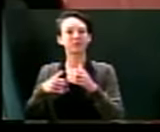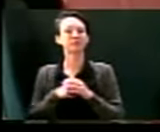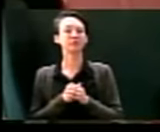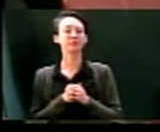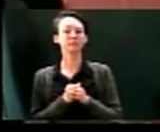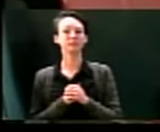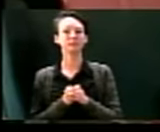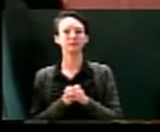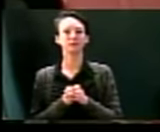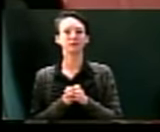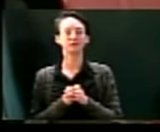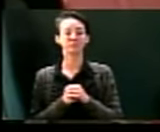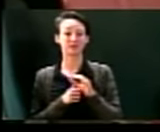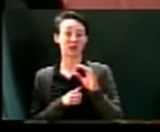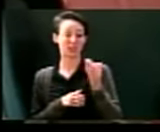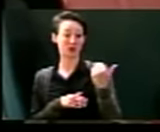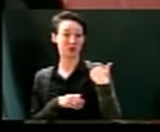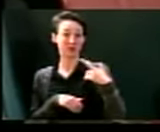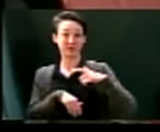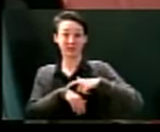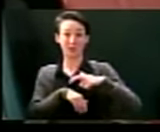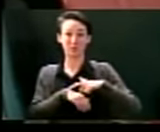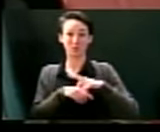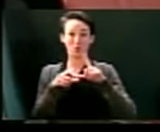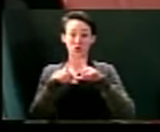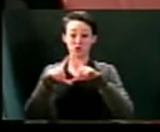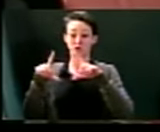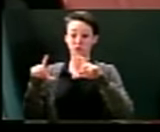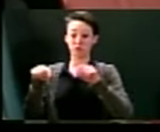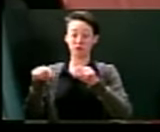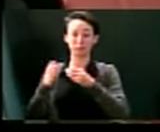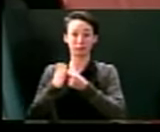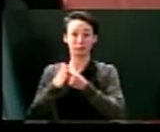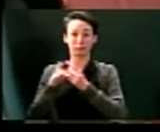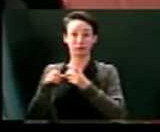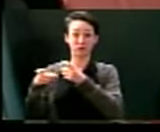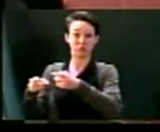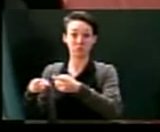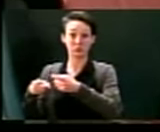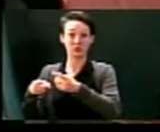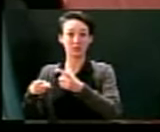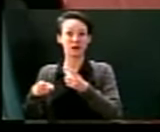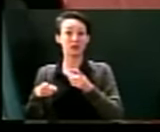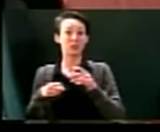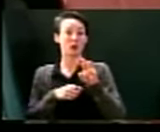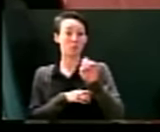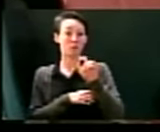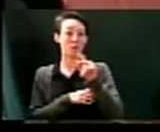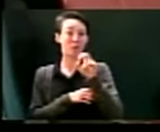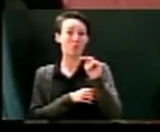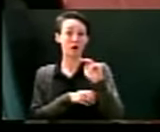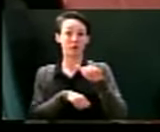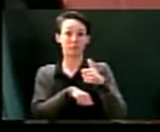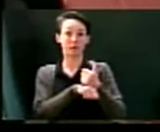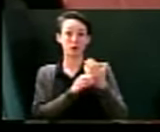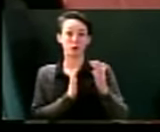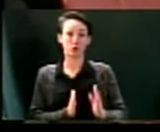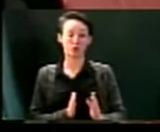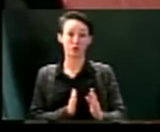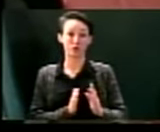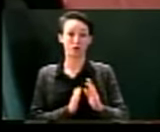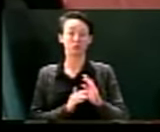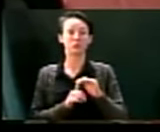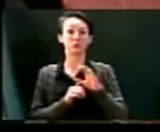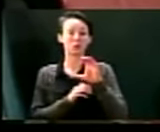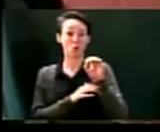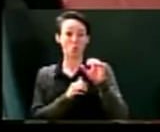that time, when she received her check, the Milken Family Foundation chairman and co-founder, Lowell Milken, and